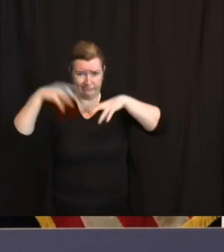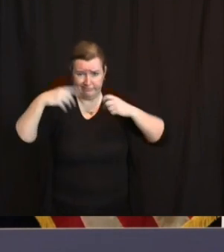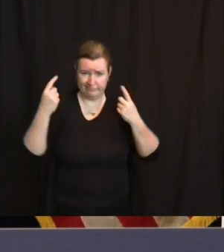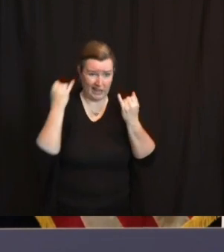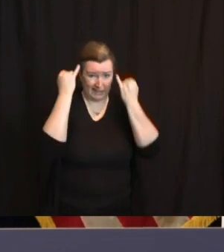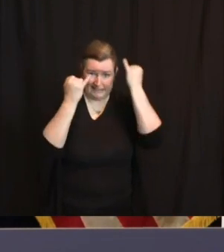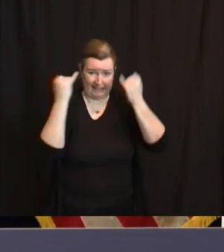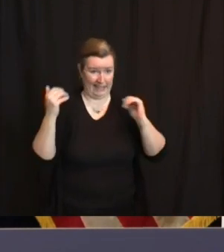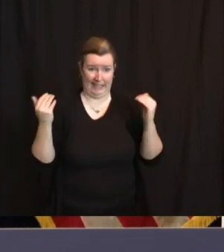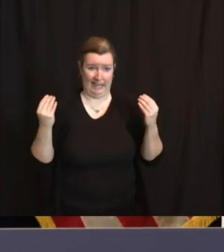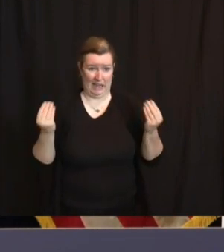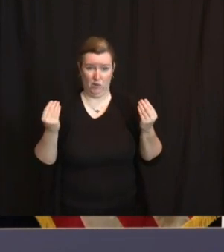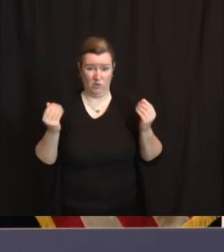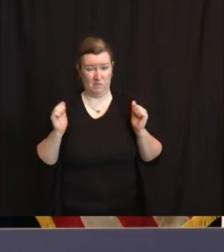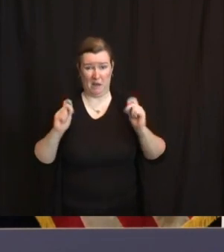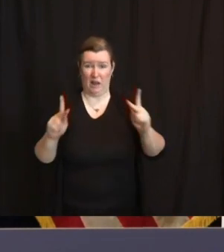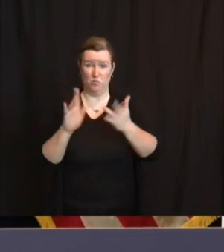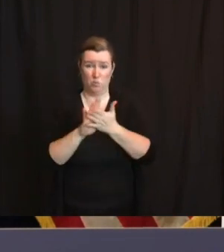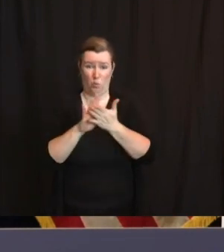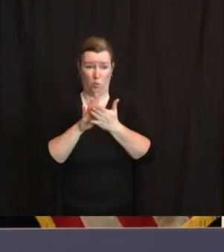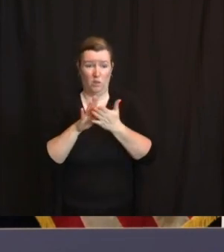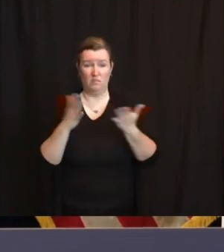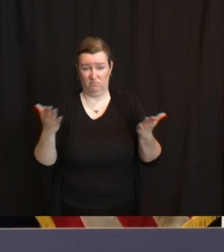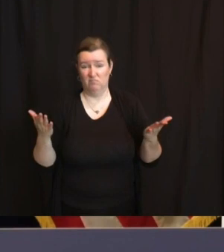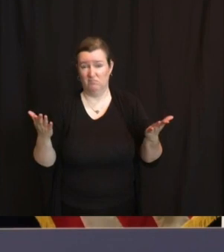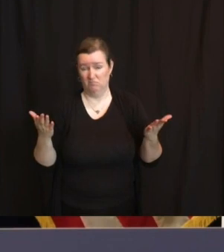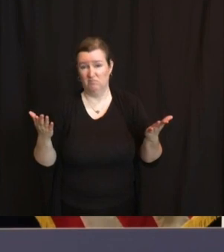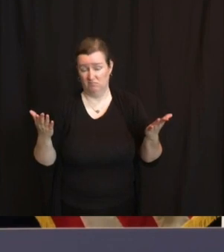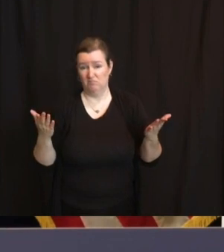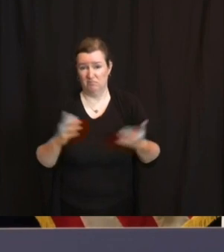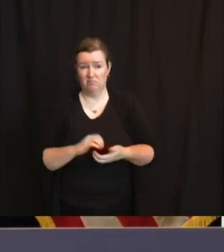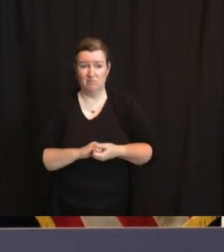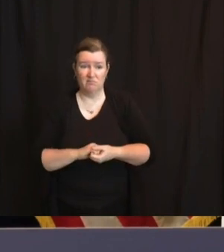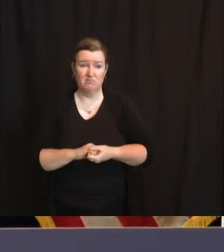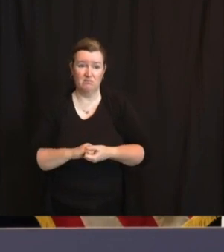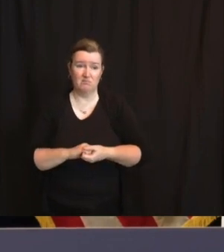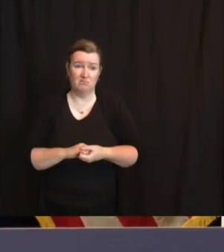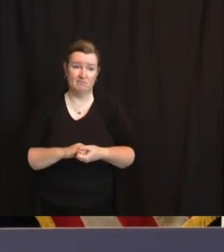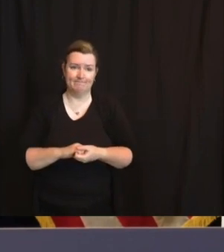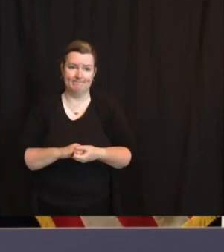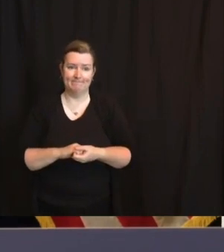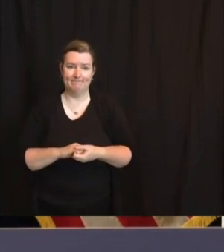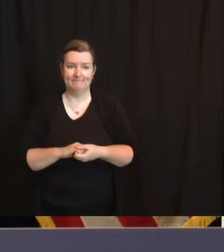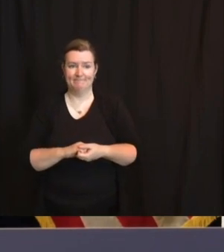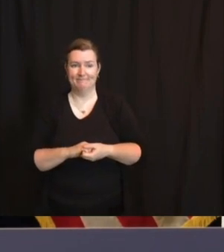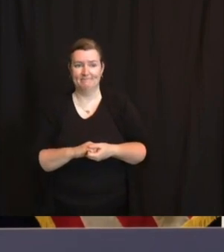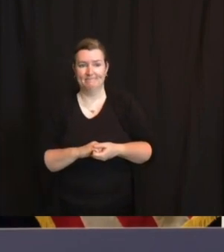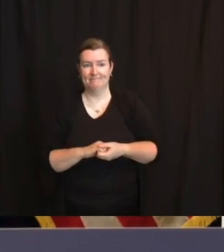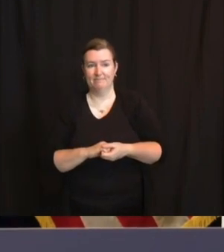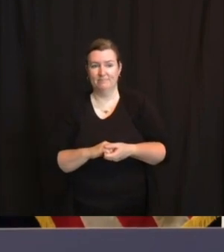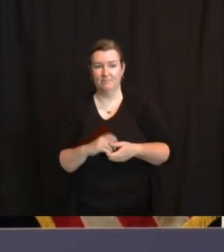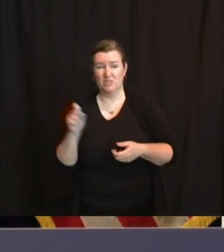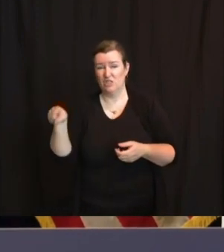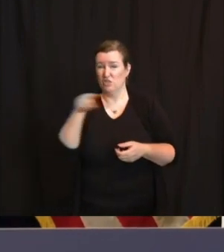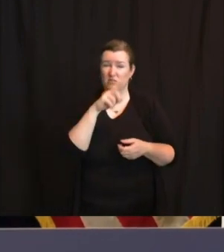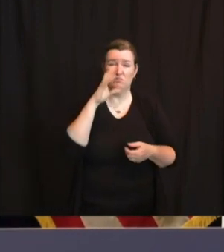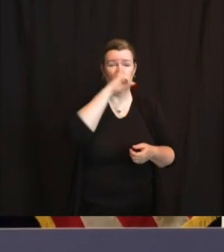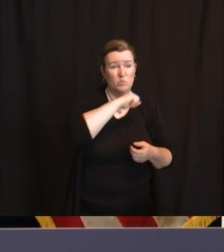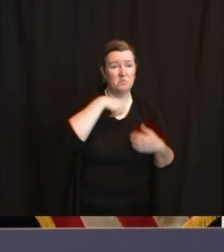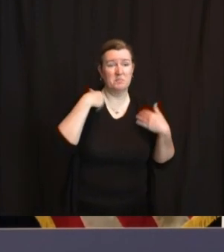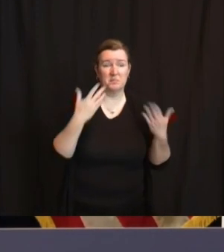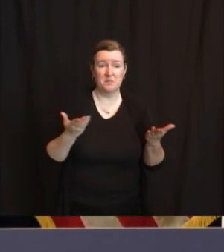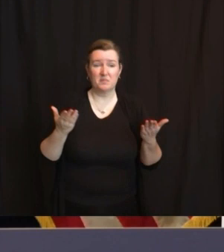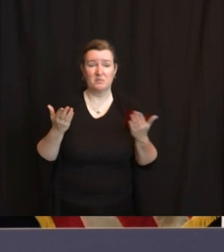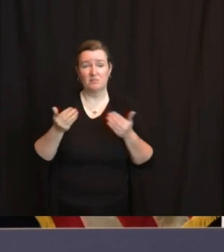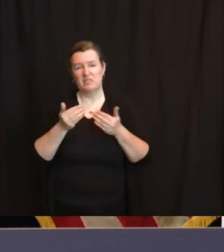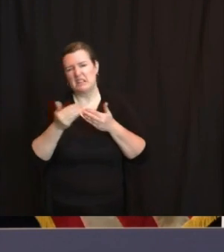back to school looks like. And that is something that I think you should assume this is within the next number of weeks that